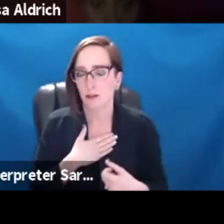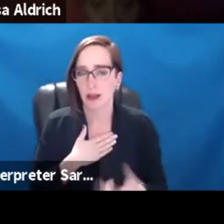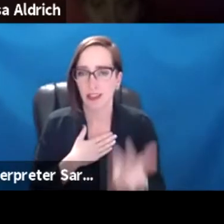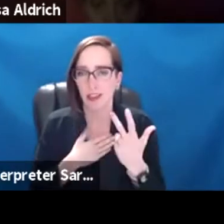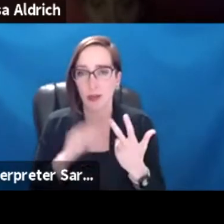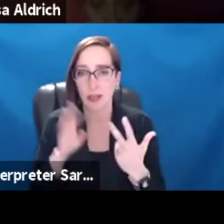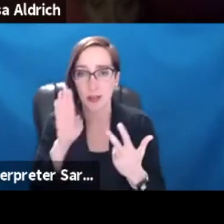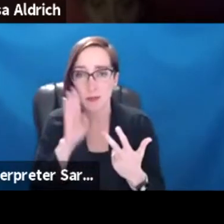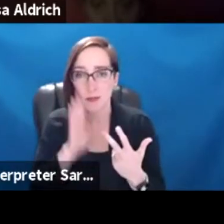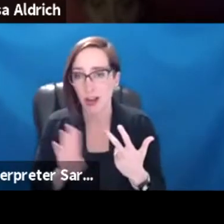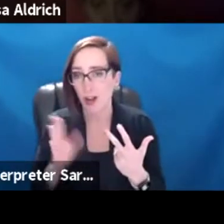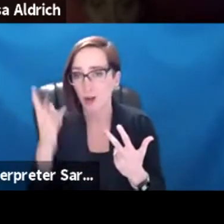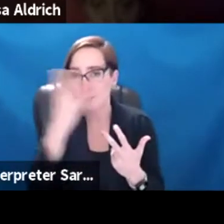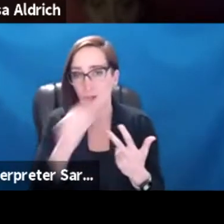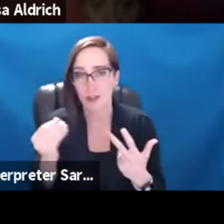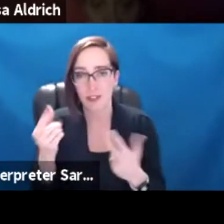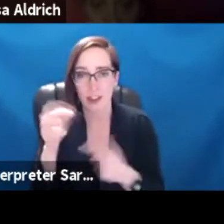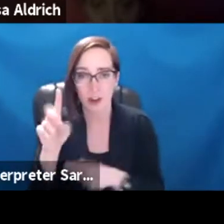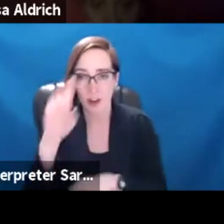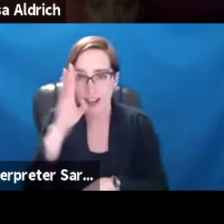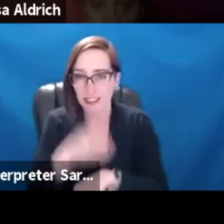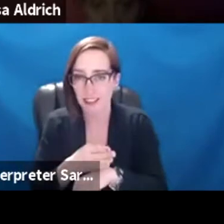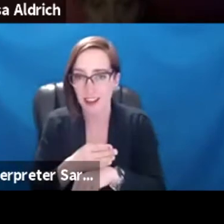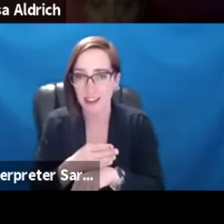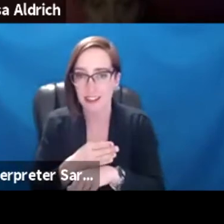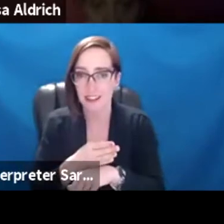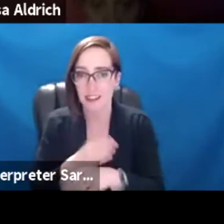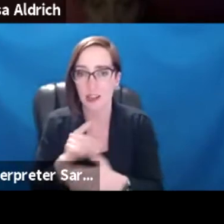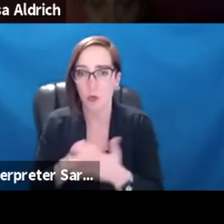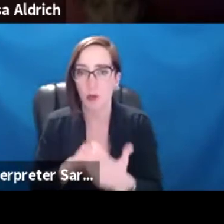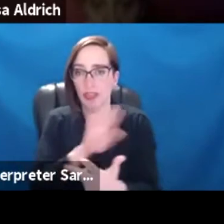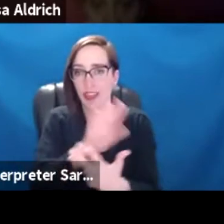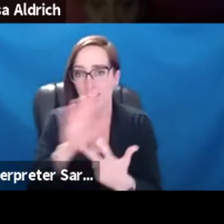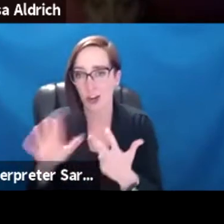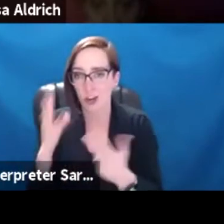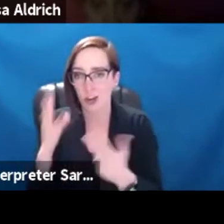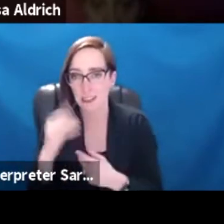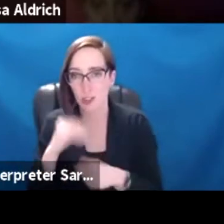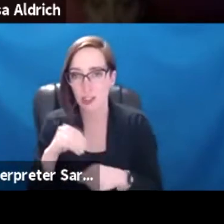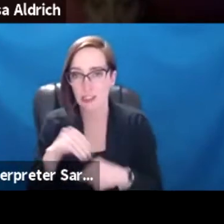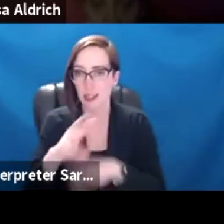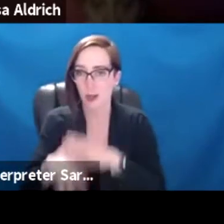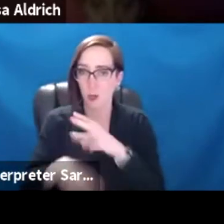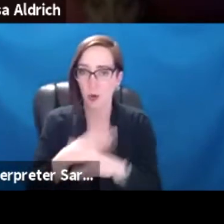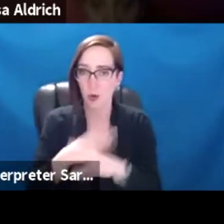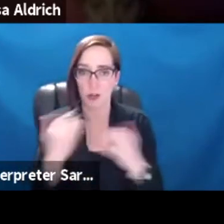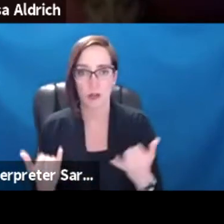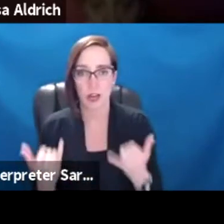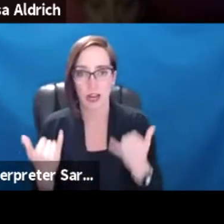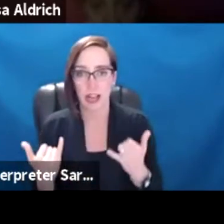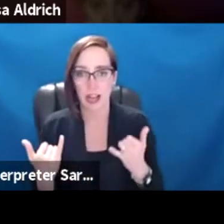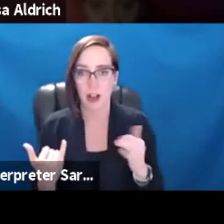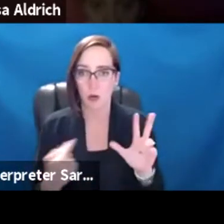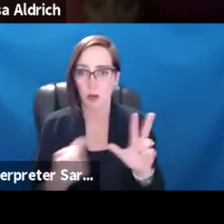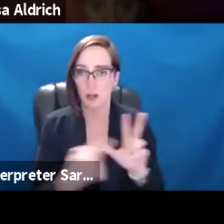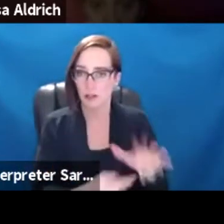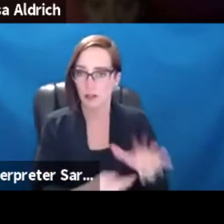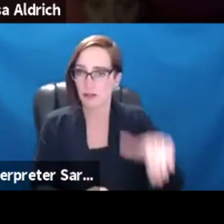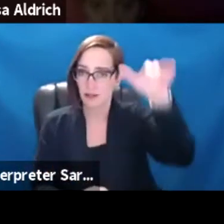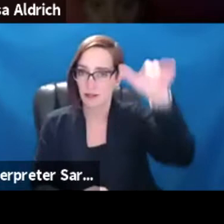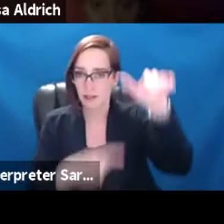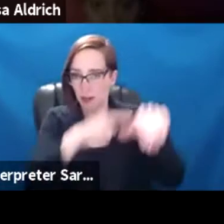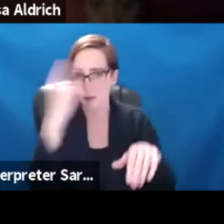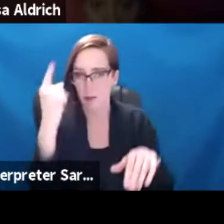beautiful grandsons and what their experience is in the world as Black men in